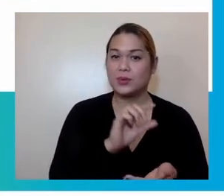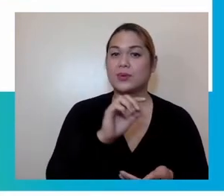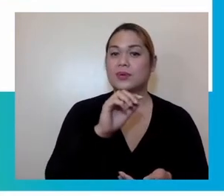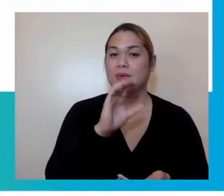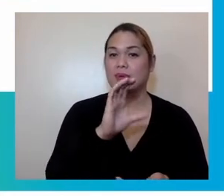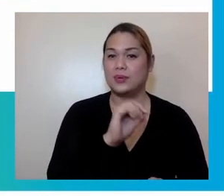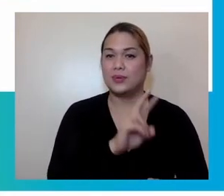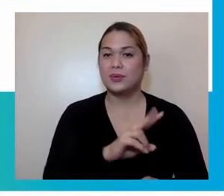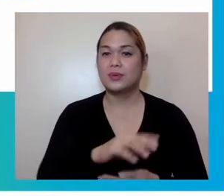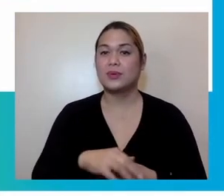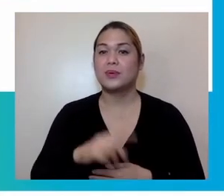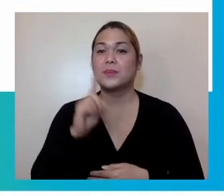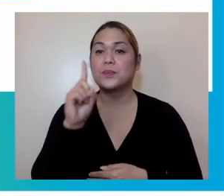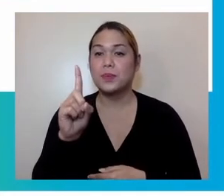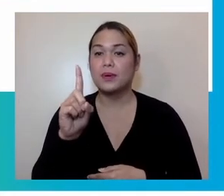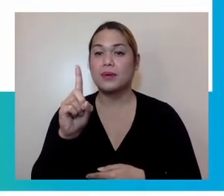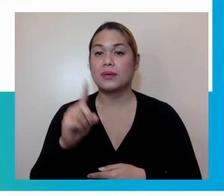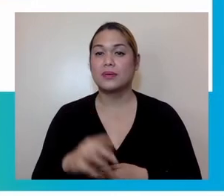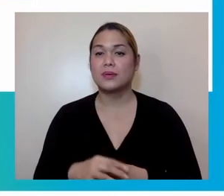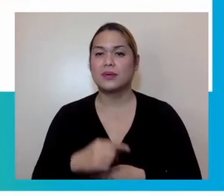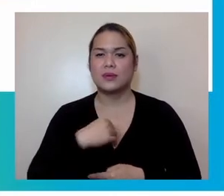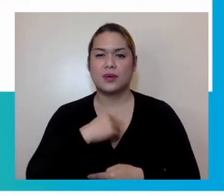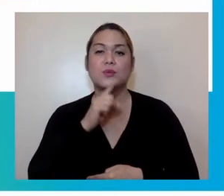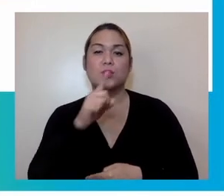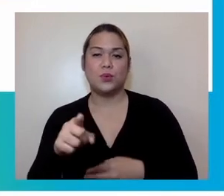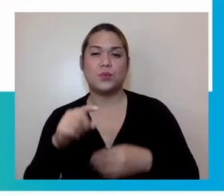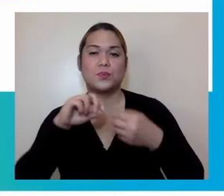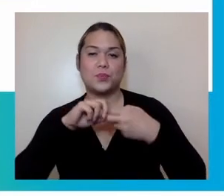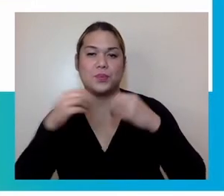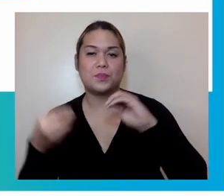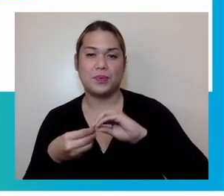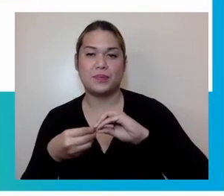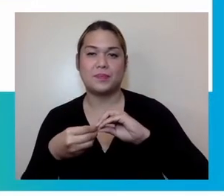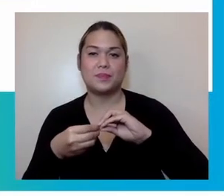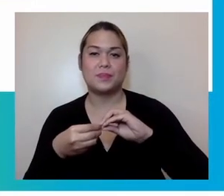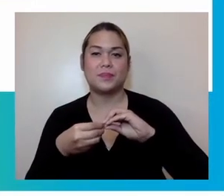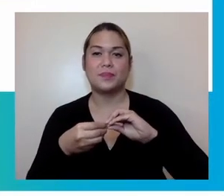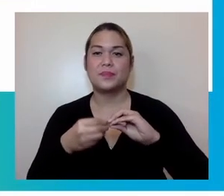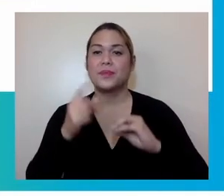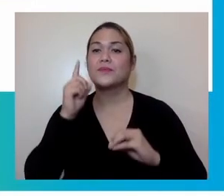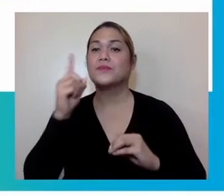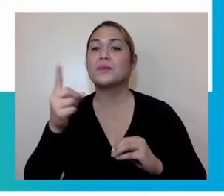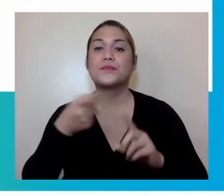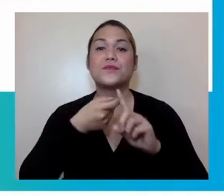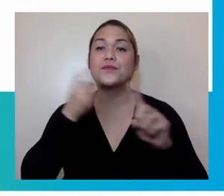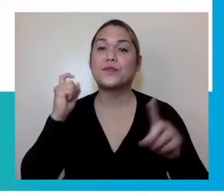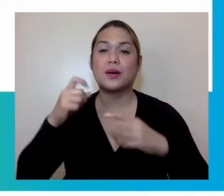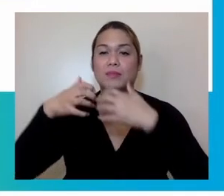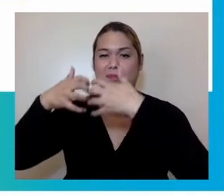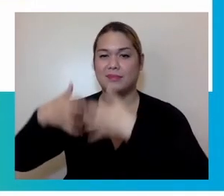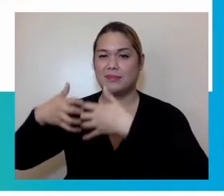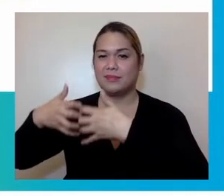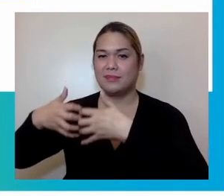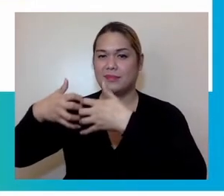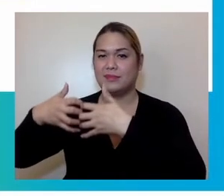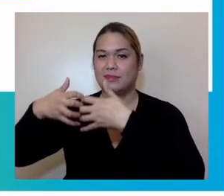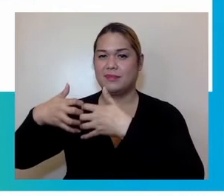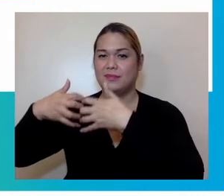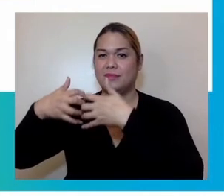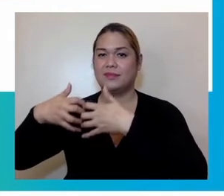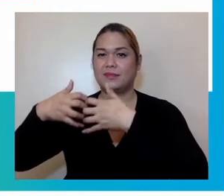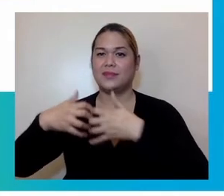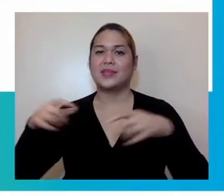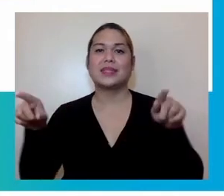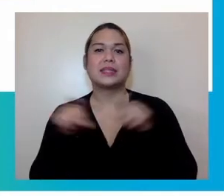problem is not solely about the sources of energy, but also the system that controls